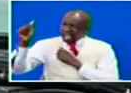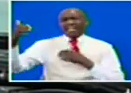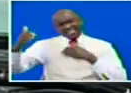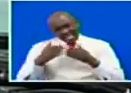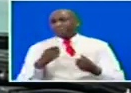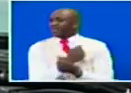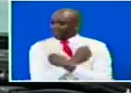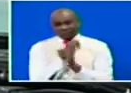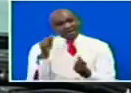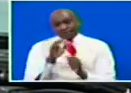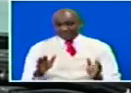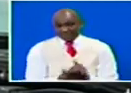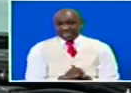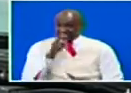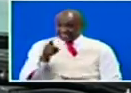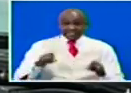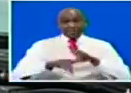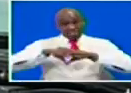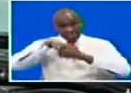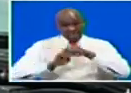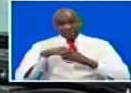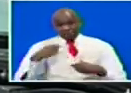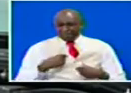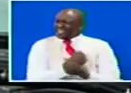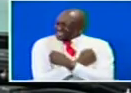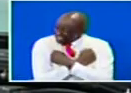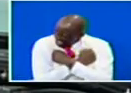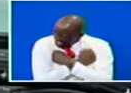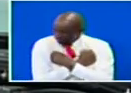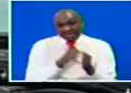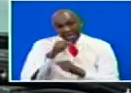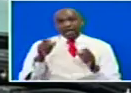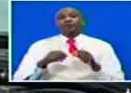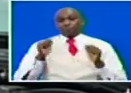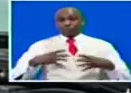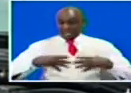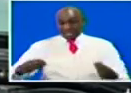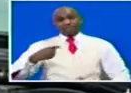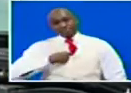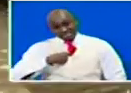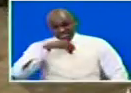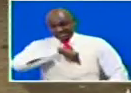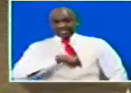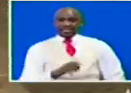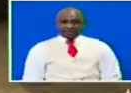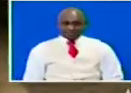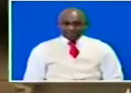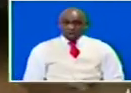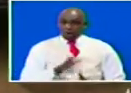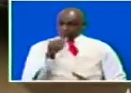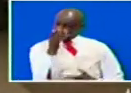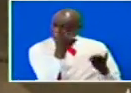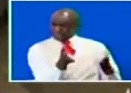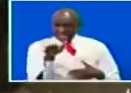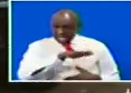even no matter the pain, it's like a therapy. The love becomes like a therapy. It heals you in a way. And in this